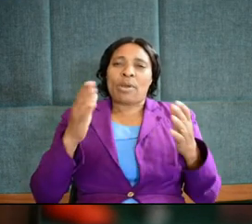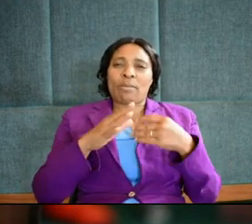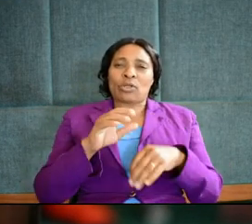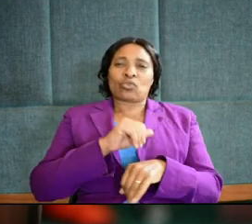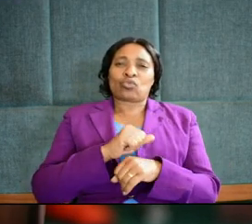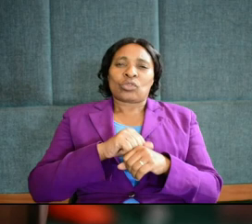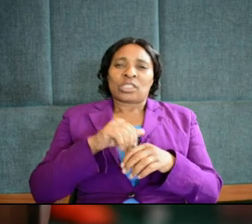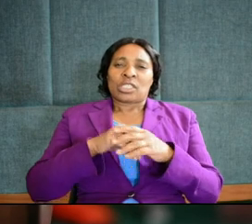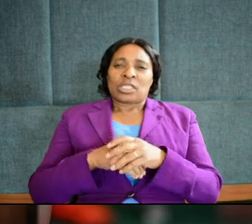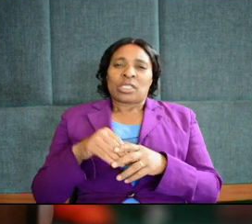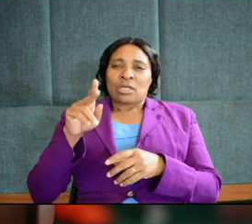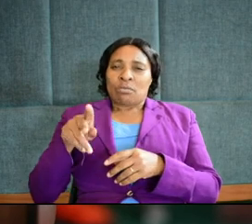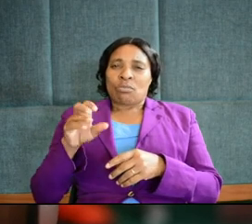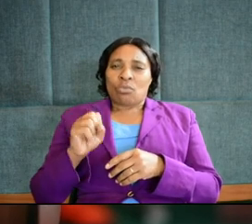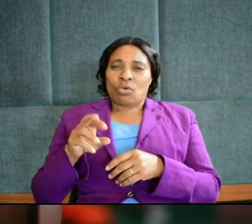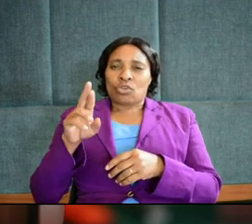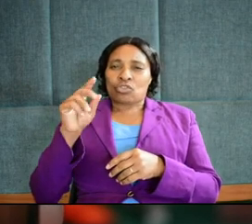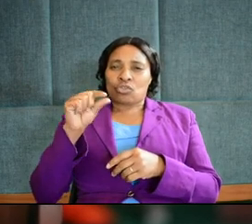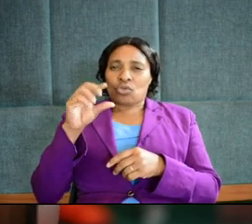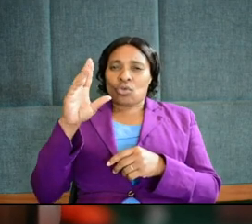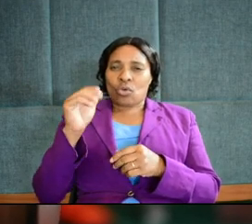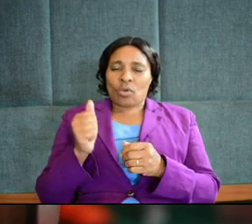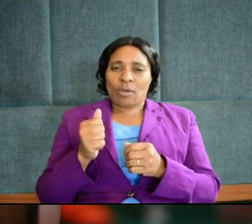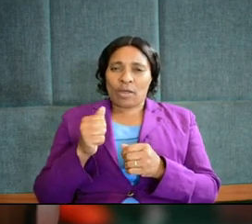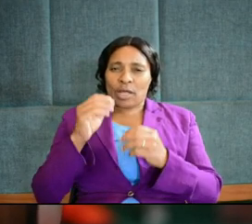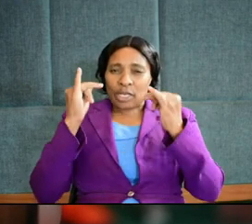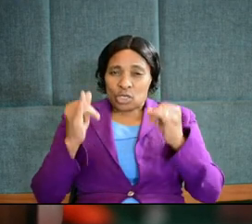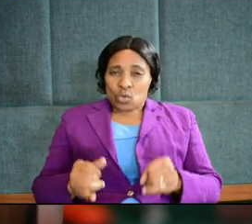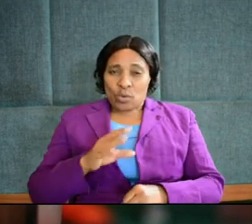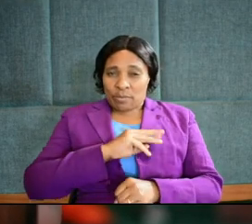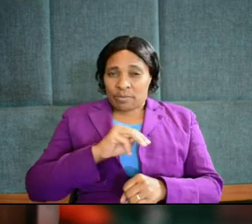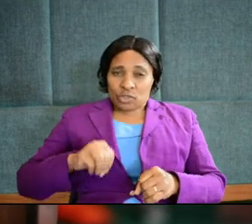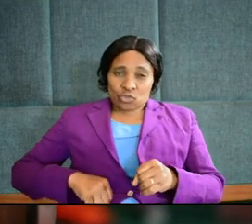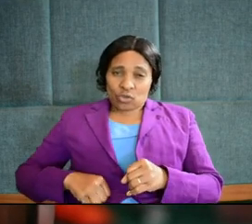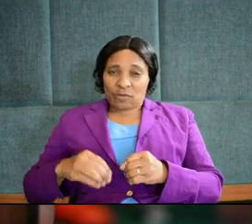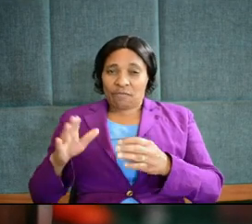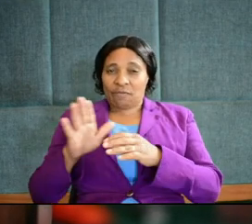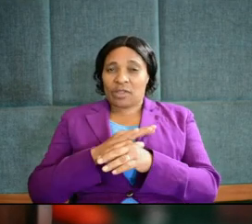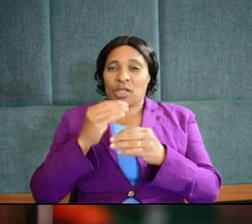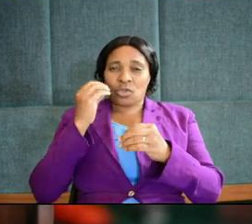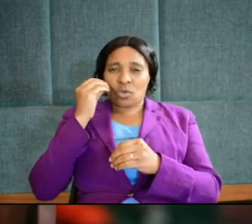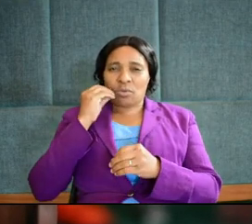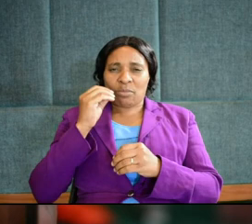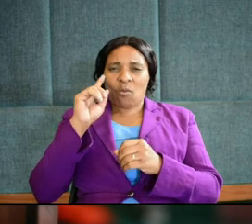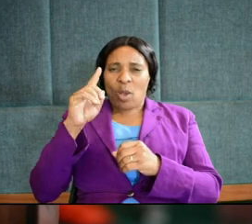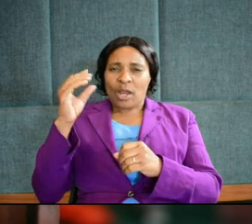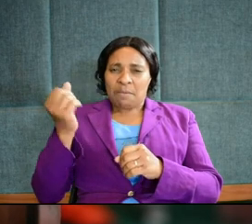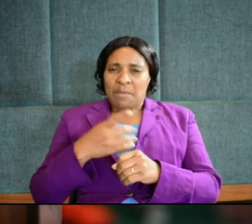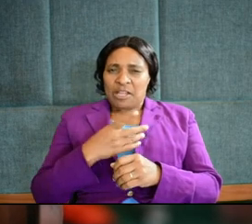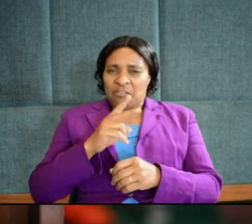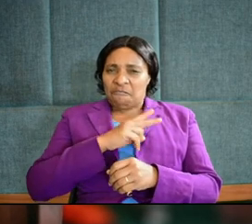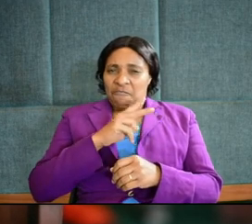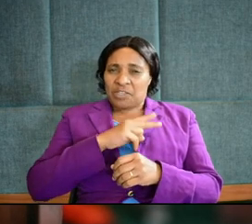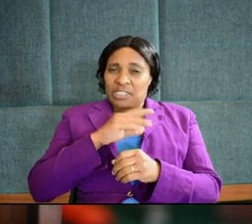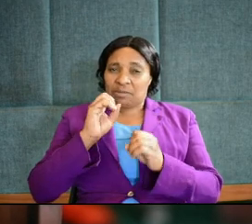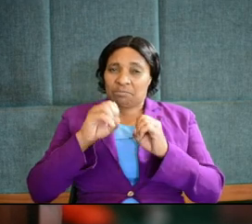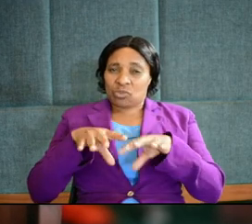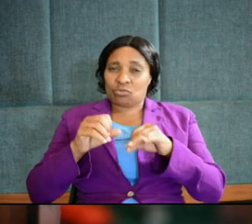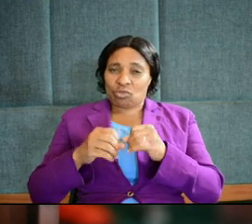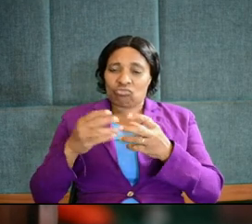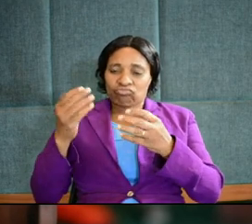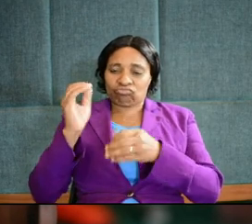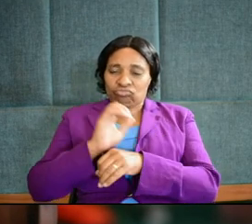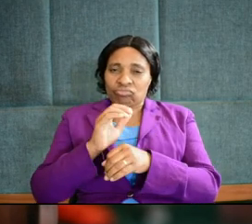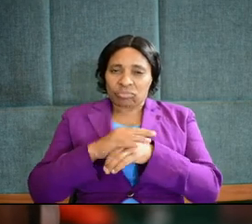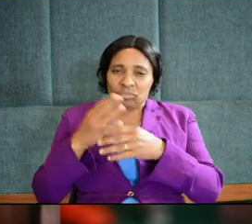Portugal. The revolution opened a new mission field at home. In the months after the revolution, Victor and Eunice's church congregation were drawn